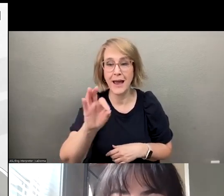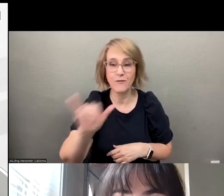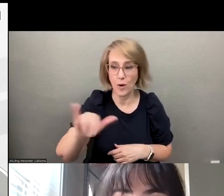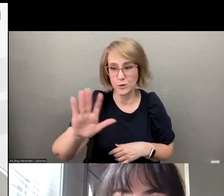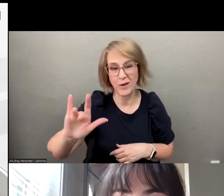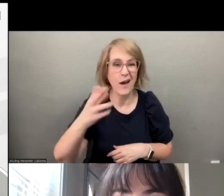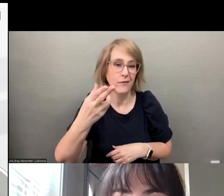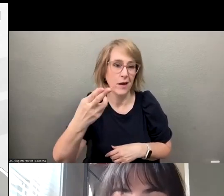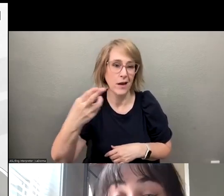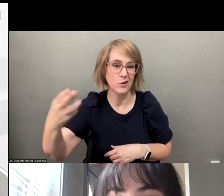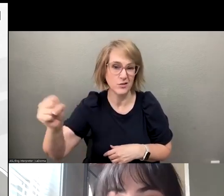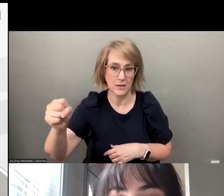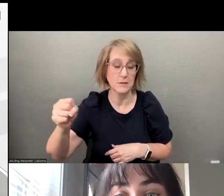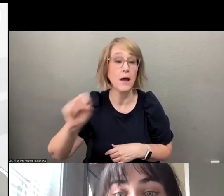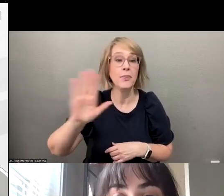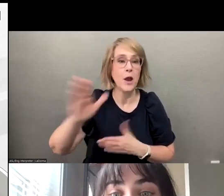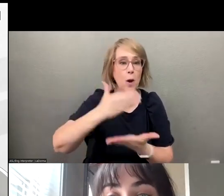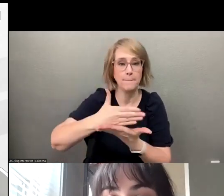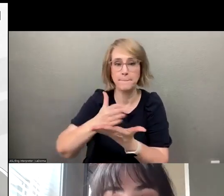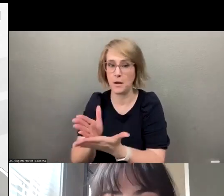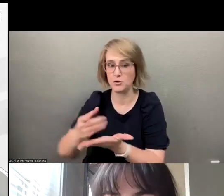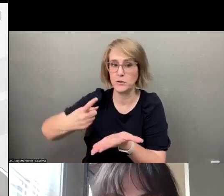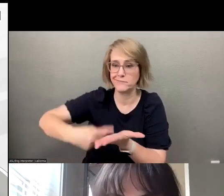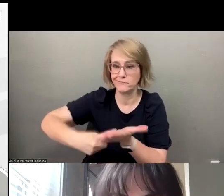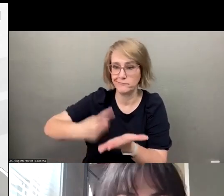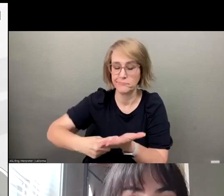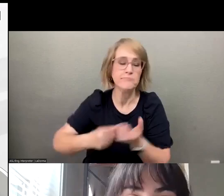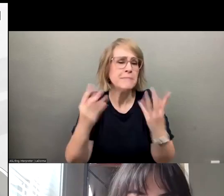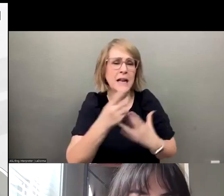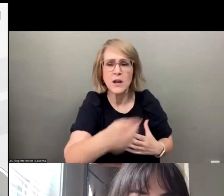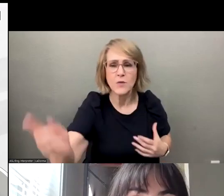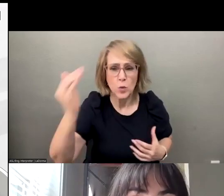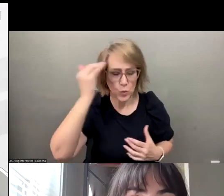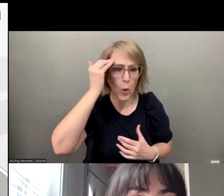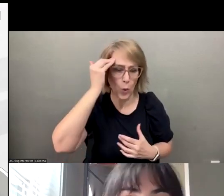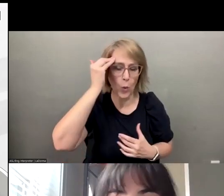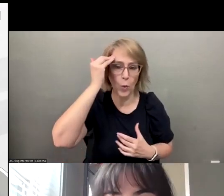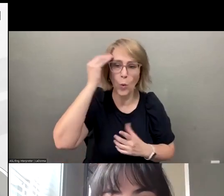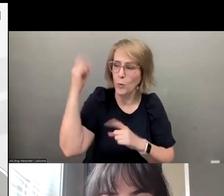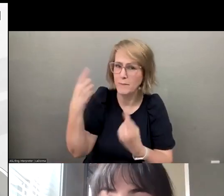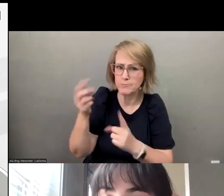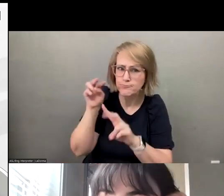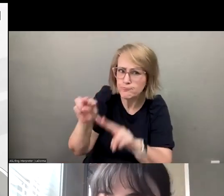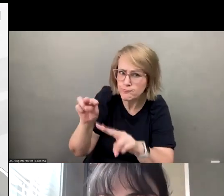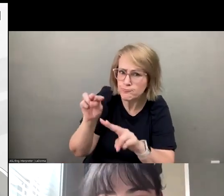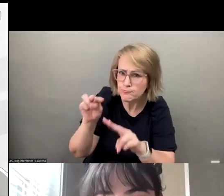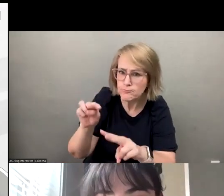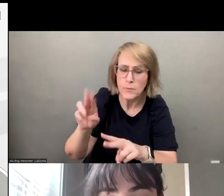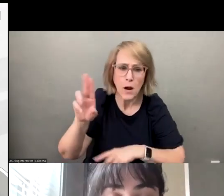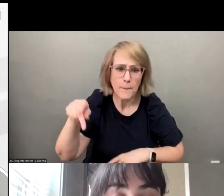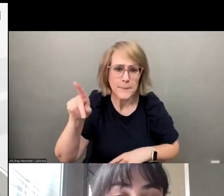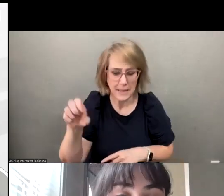FY25 budget. So as many of us have been aware, we've been keeping up with all of these updates over the last